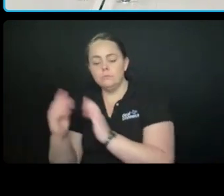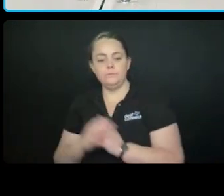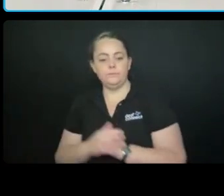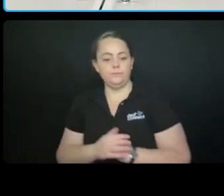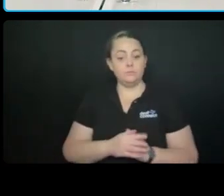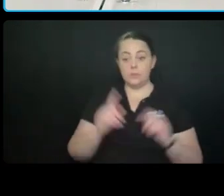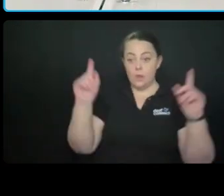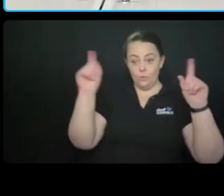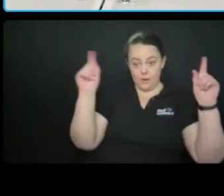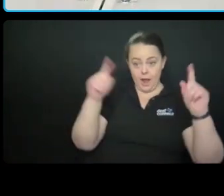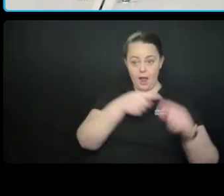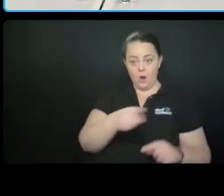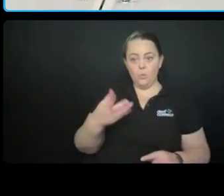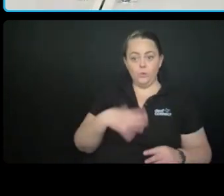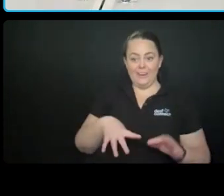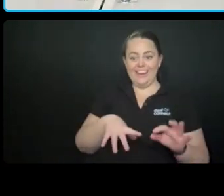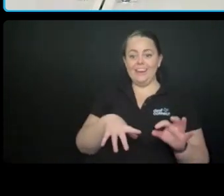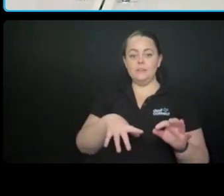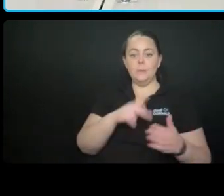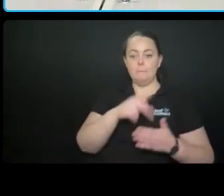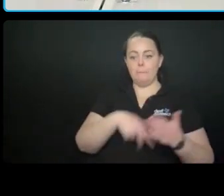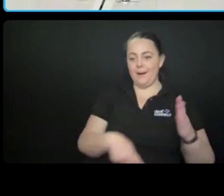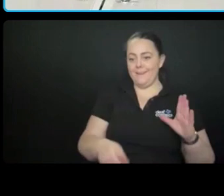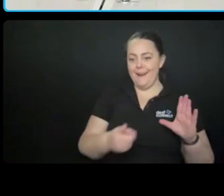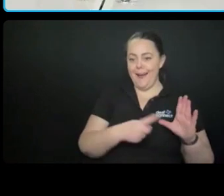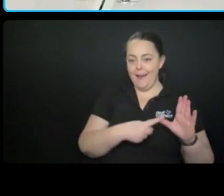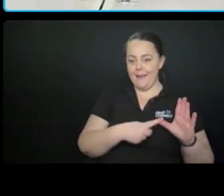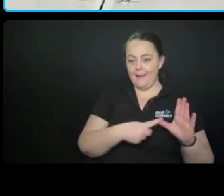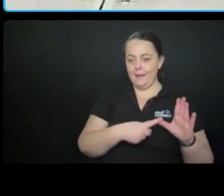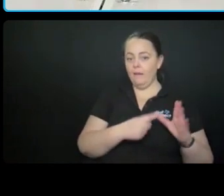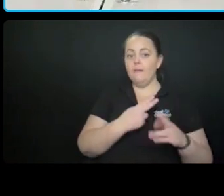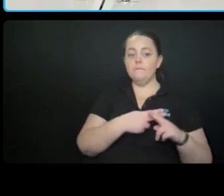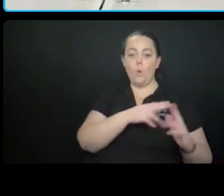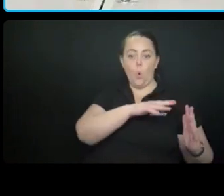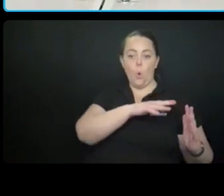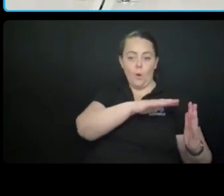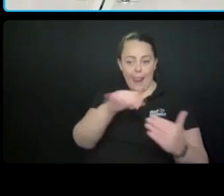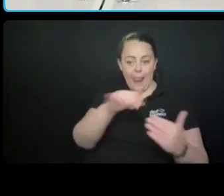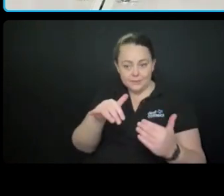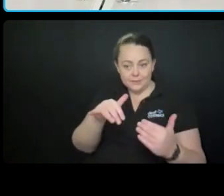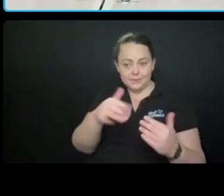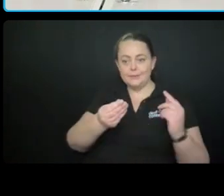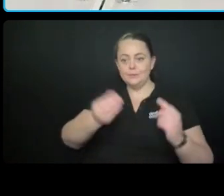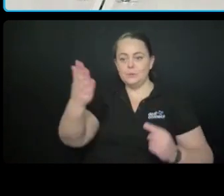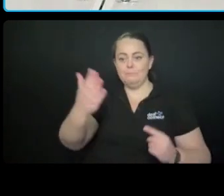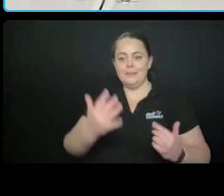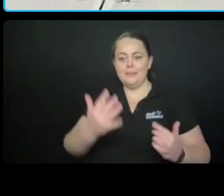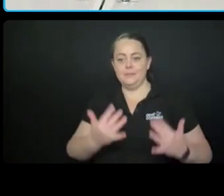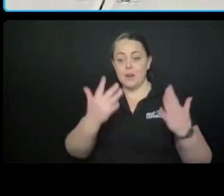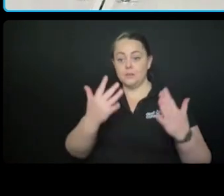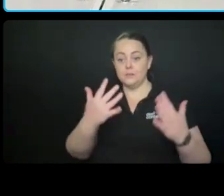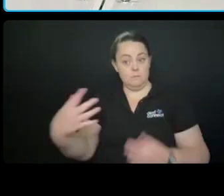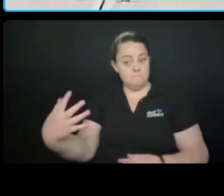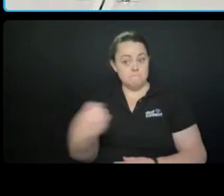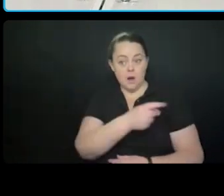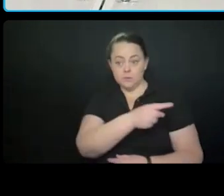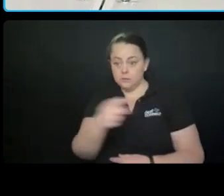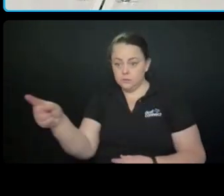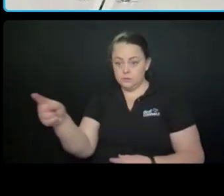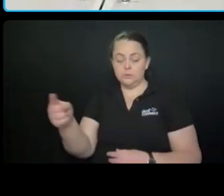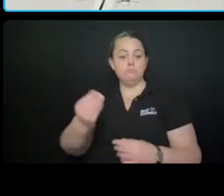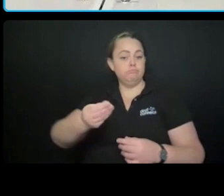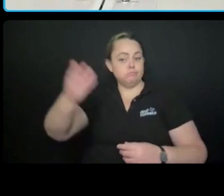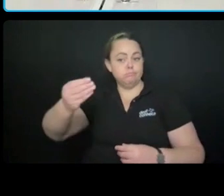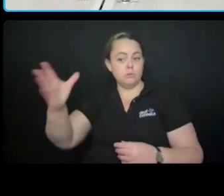program manual part A to collect data and to submit data as you're required to do from 1 April. We've got